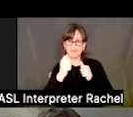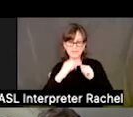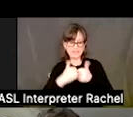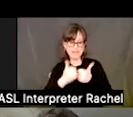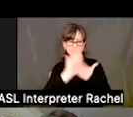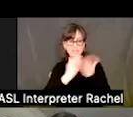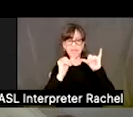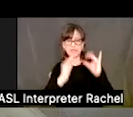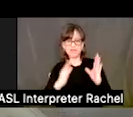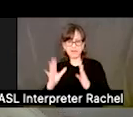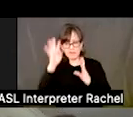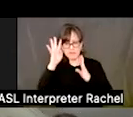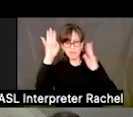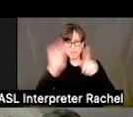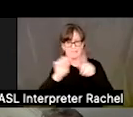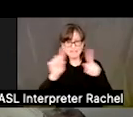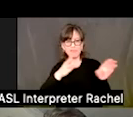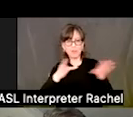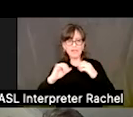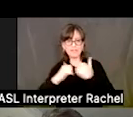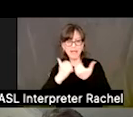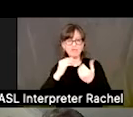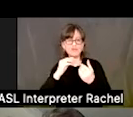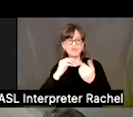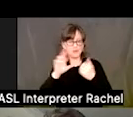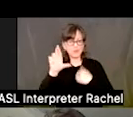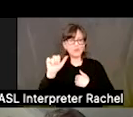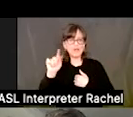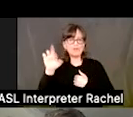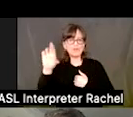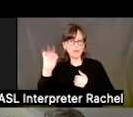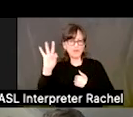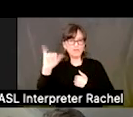engineers came up with these novel ways to retrofit. Next slide.